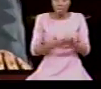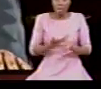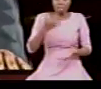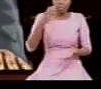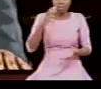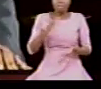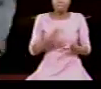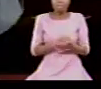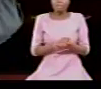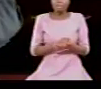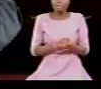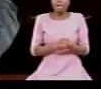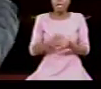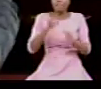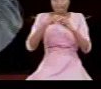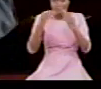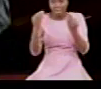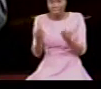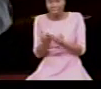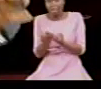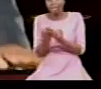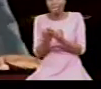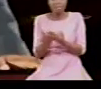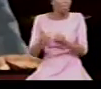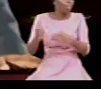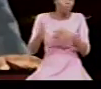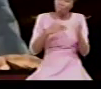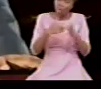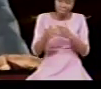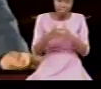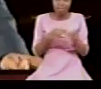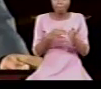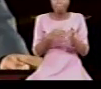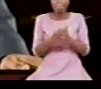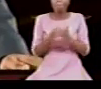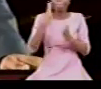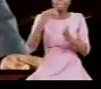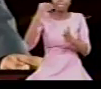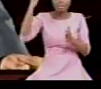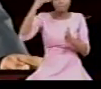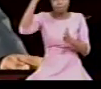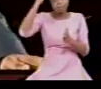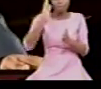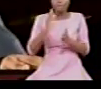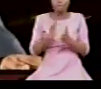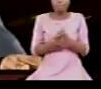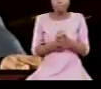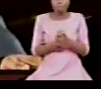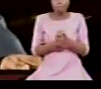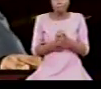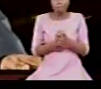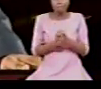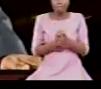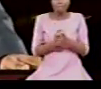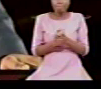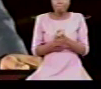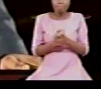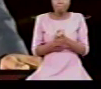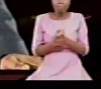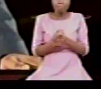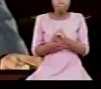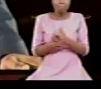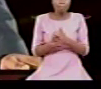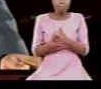the company, the farm, whatever, by the grace of God. Look at it. Read down verse